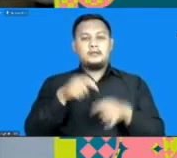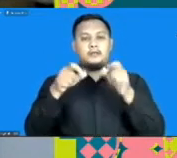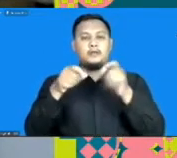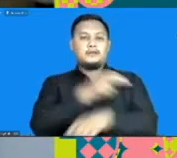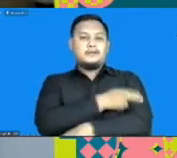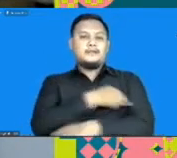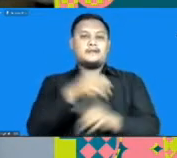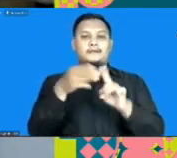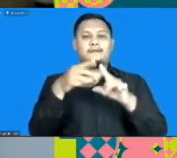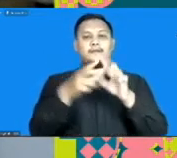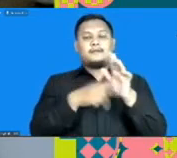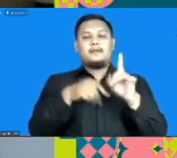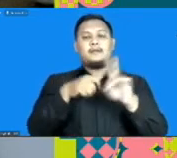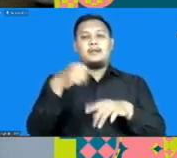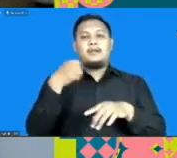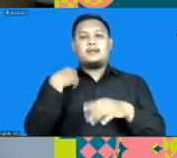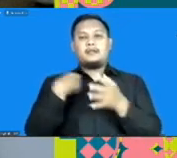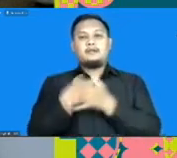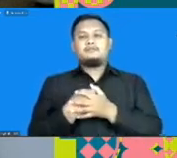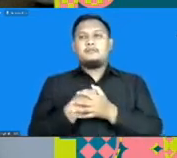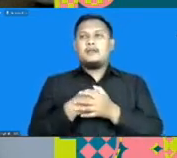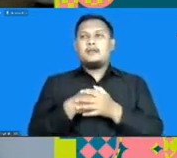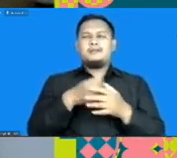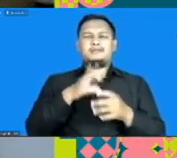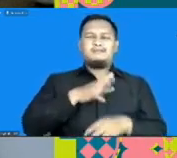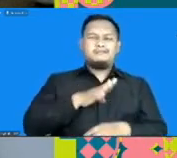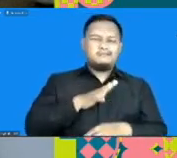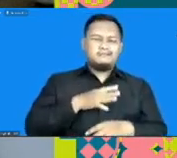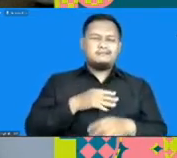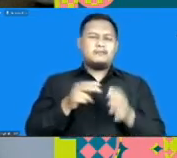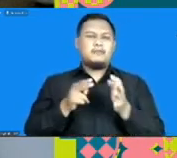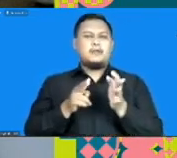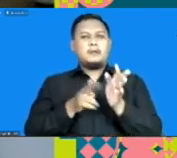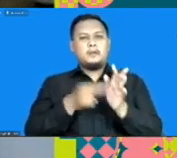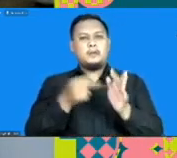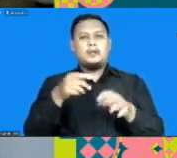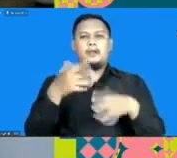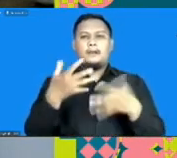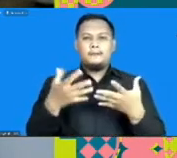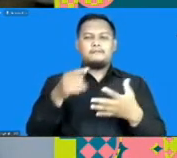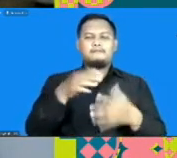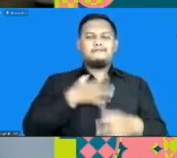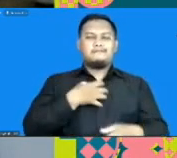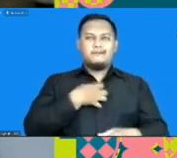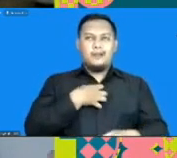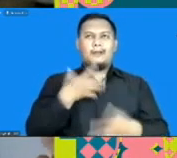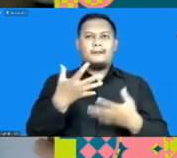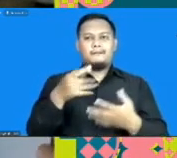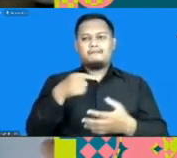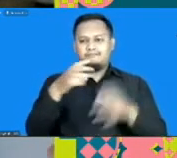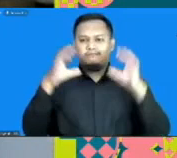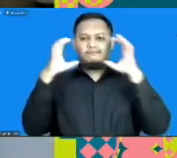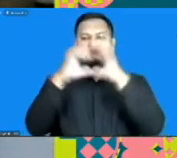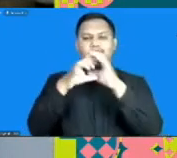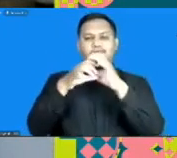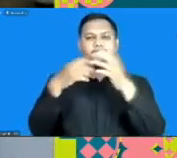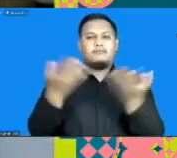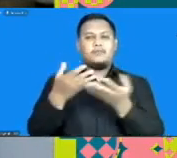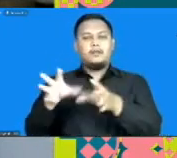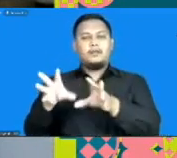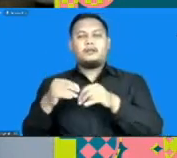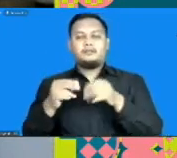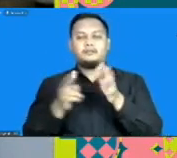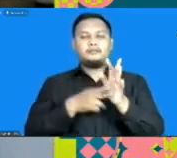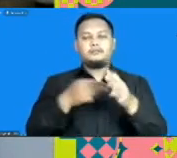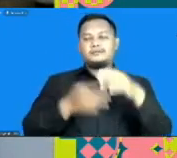provide, whether you actually focusing on how to get the maximum value for your corporate, yes. or actually giving some